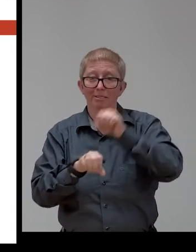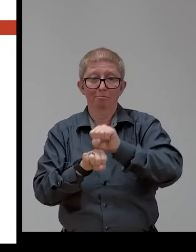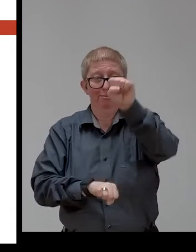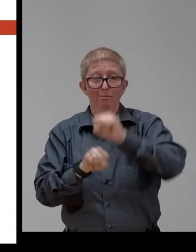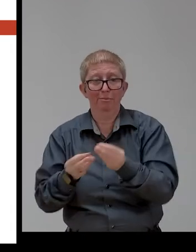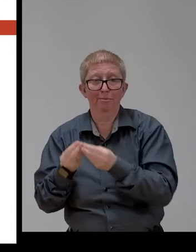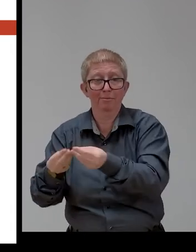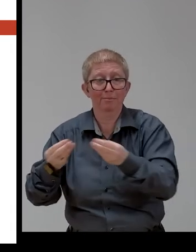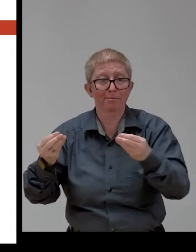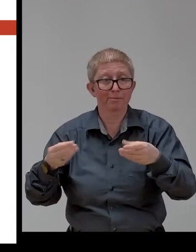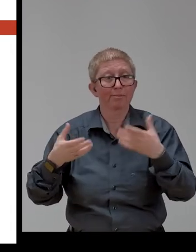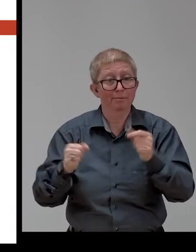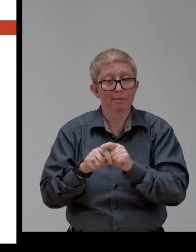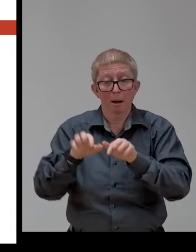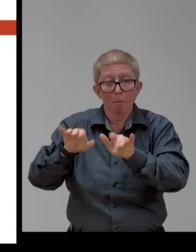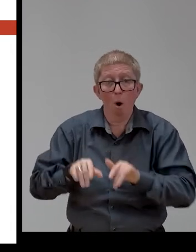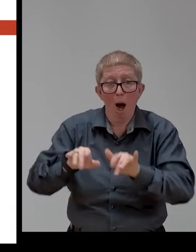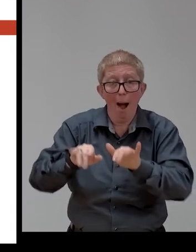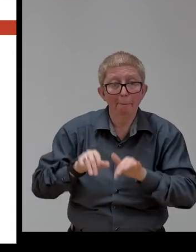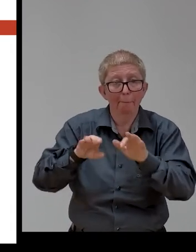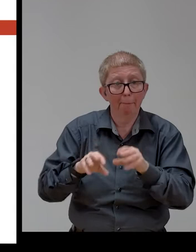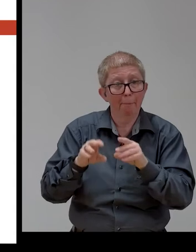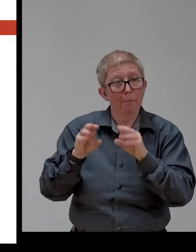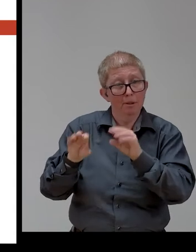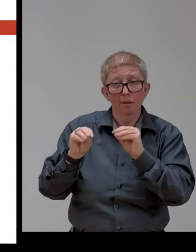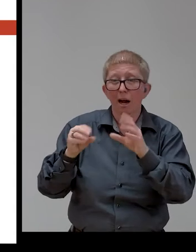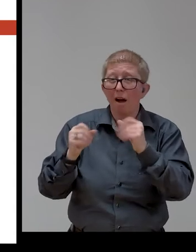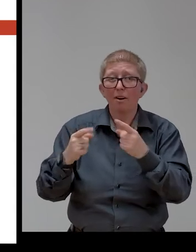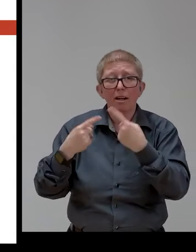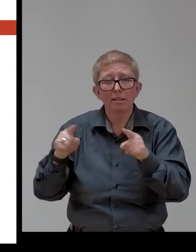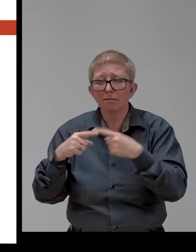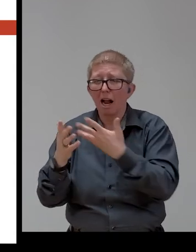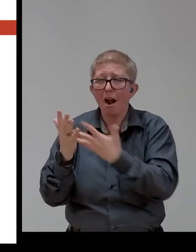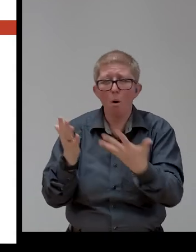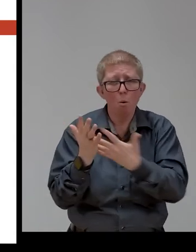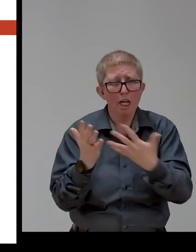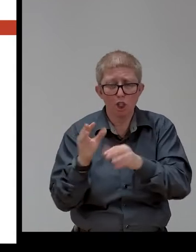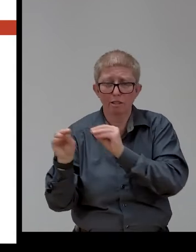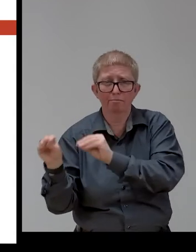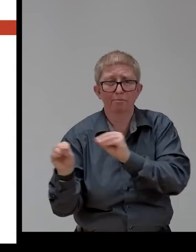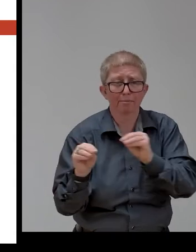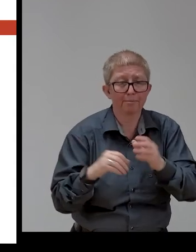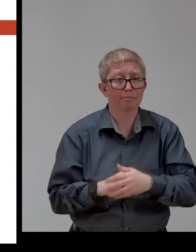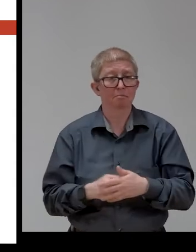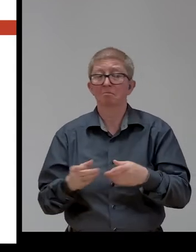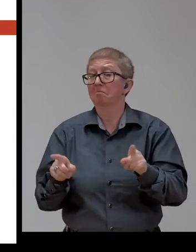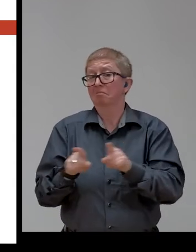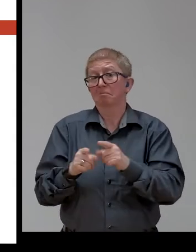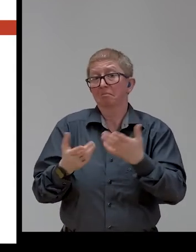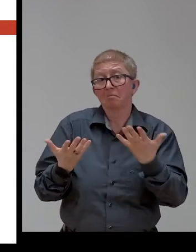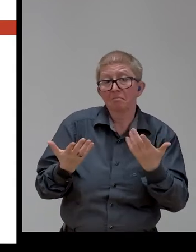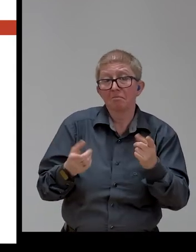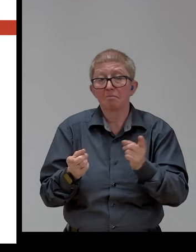mobile, full stack, etc. We have also started some courses related to video games, which are